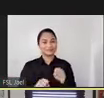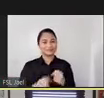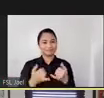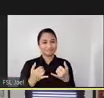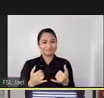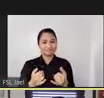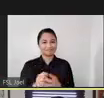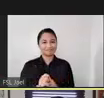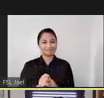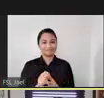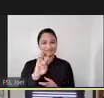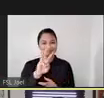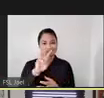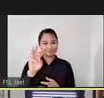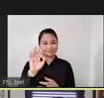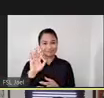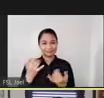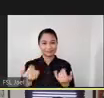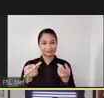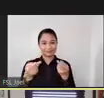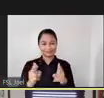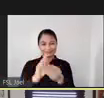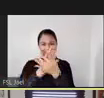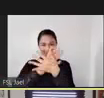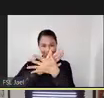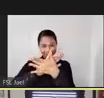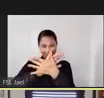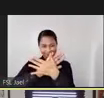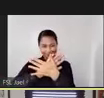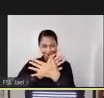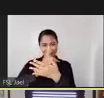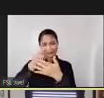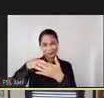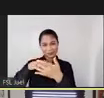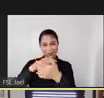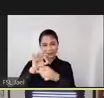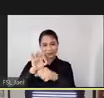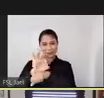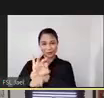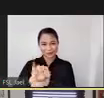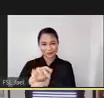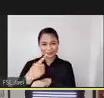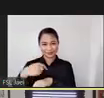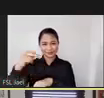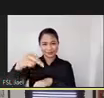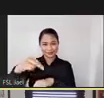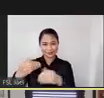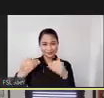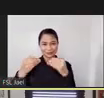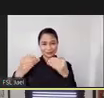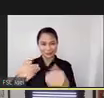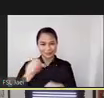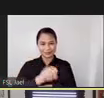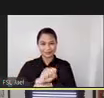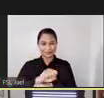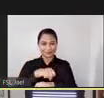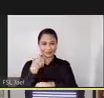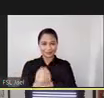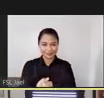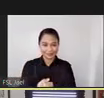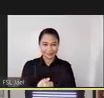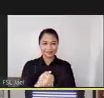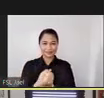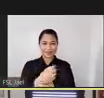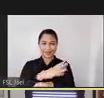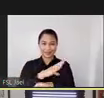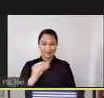faster. The plans were already there. The path is still correct. It's not as if we did something wrong and